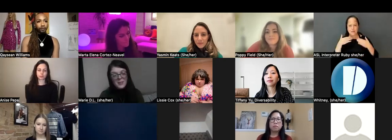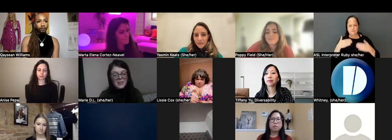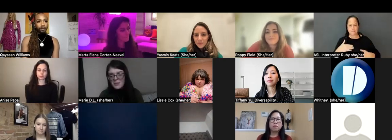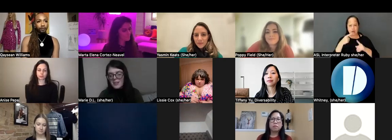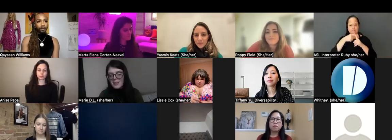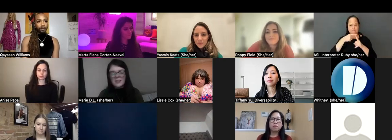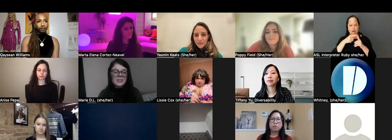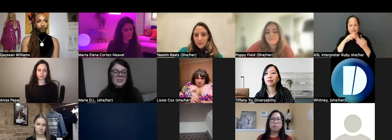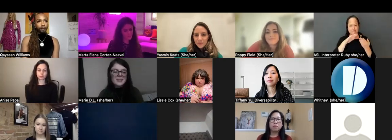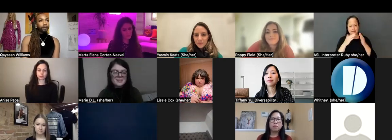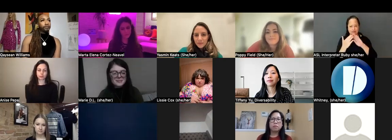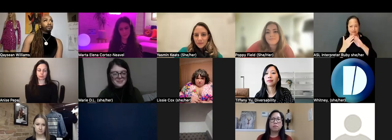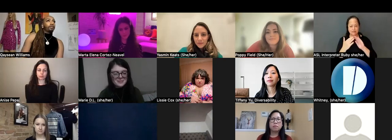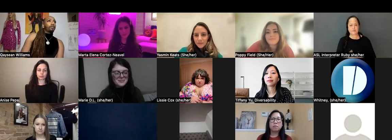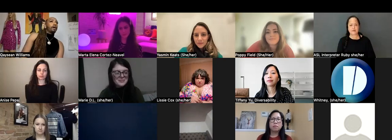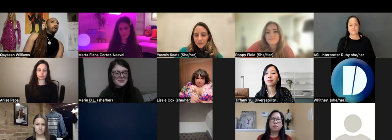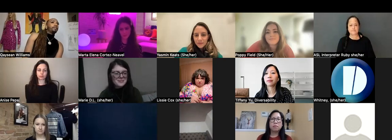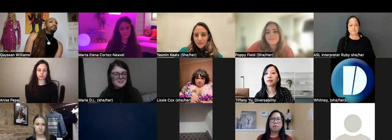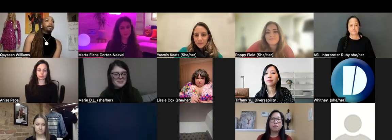positivity communities?